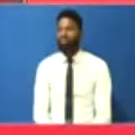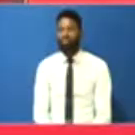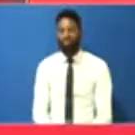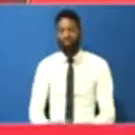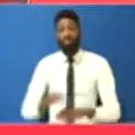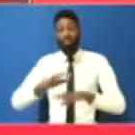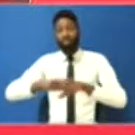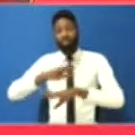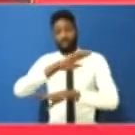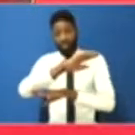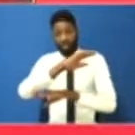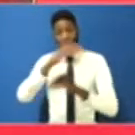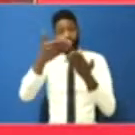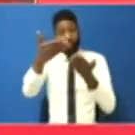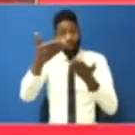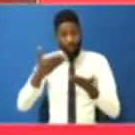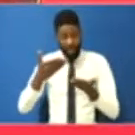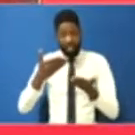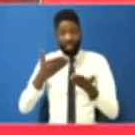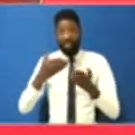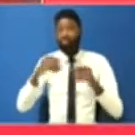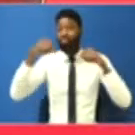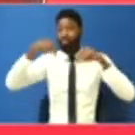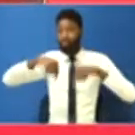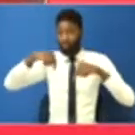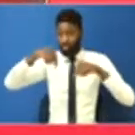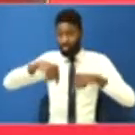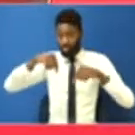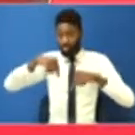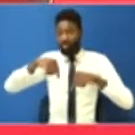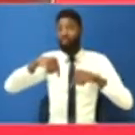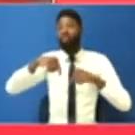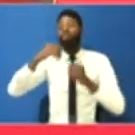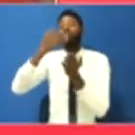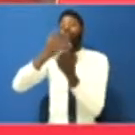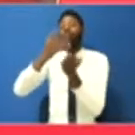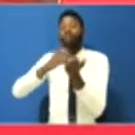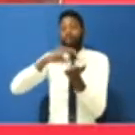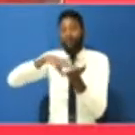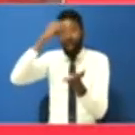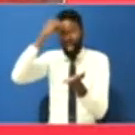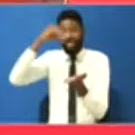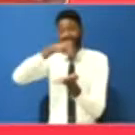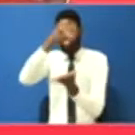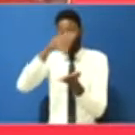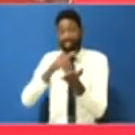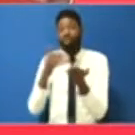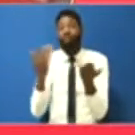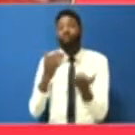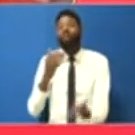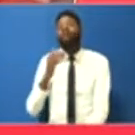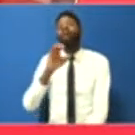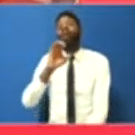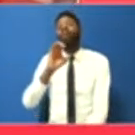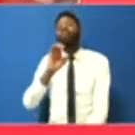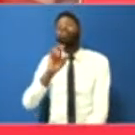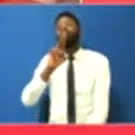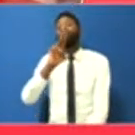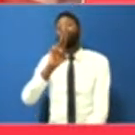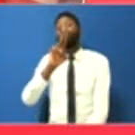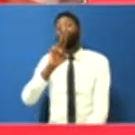good evening and welcome to the pope paul vi learning resource center the catholic university of eastern africa in